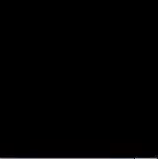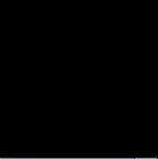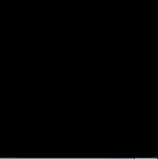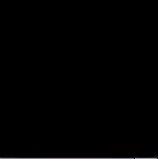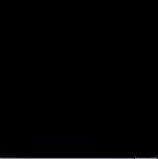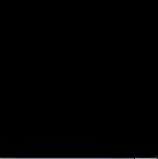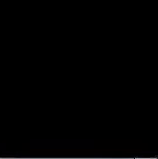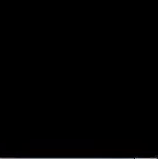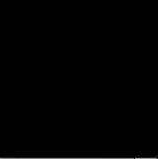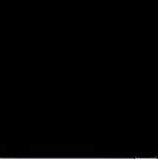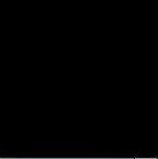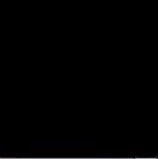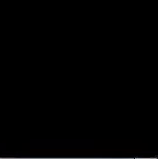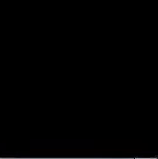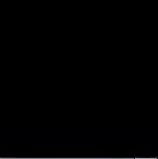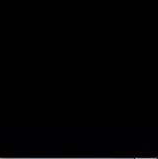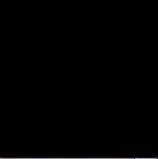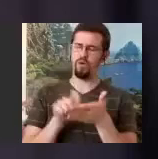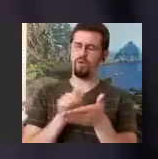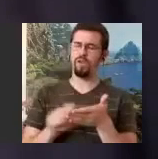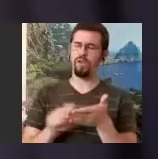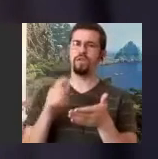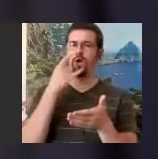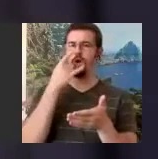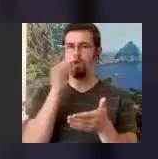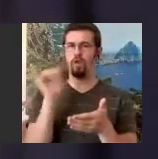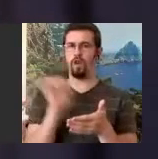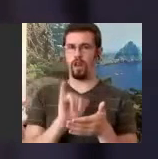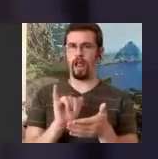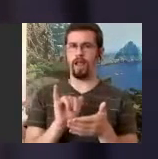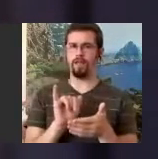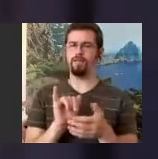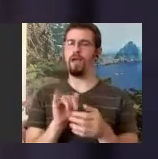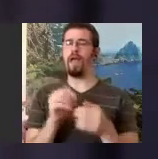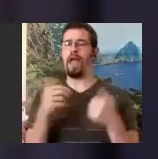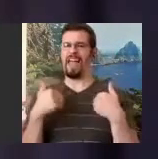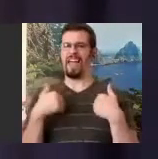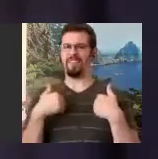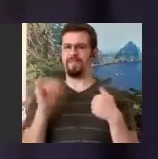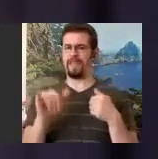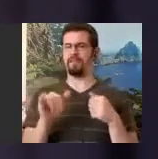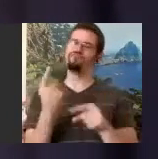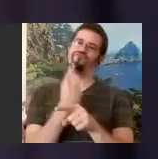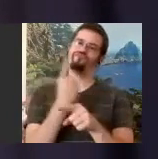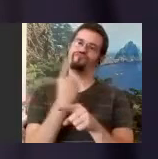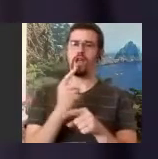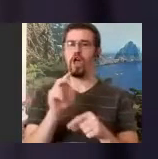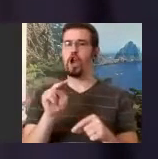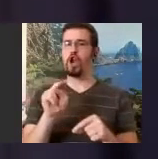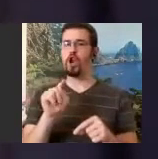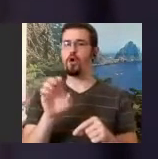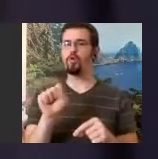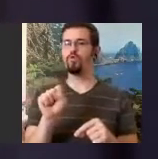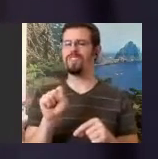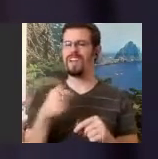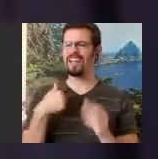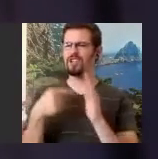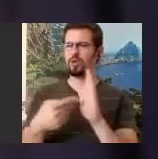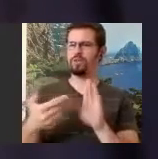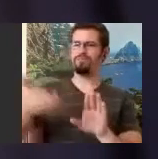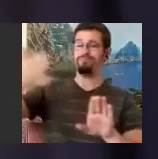notation looks like the picture of the note that was on the slide kind of at the beginning.